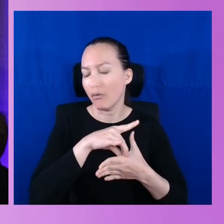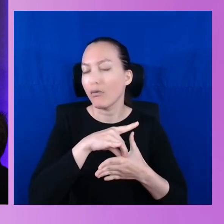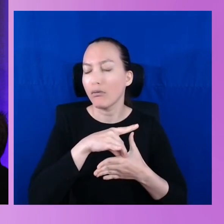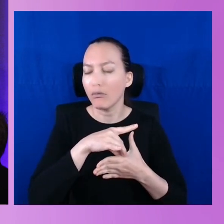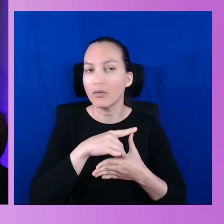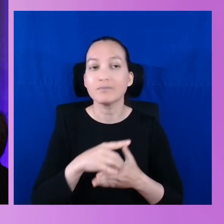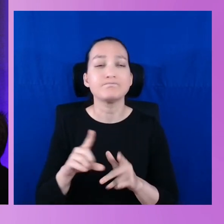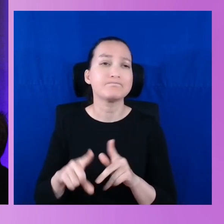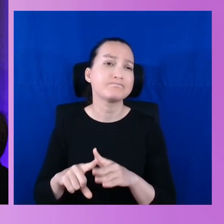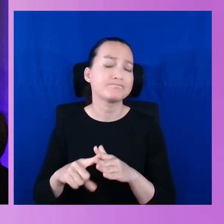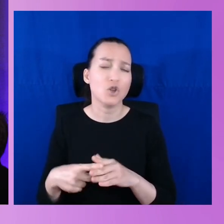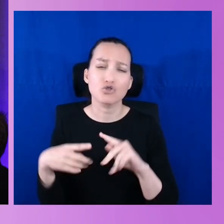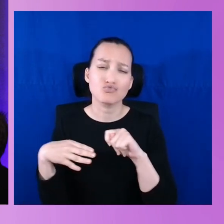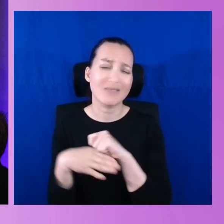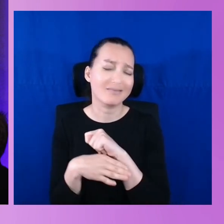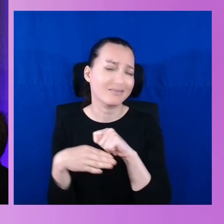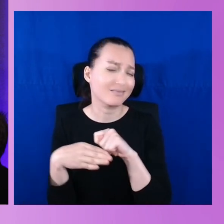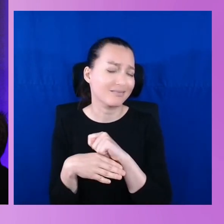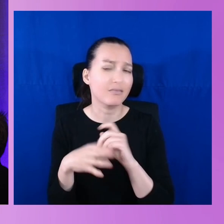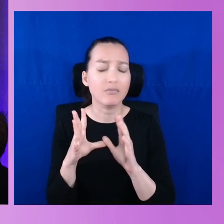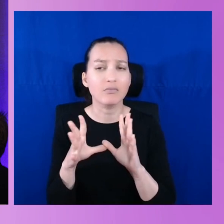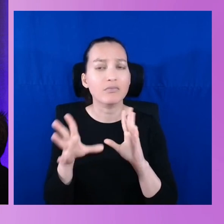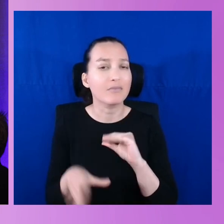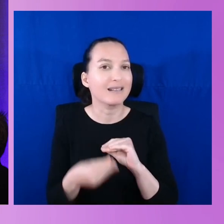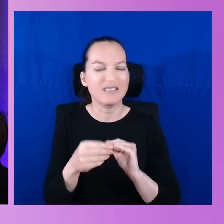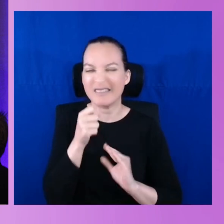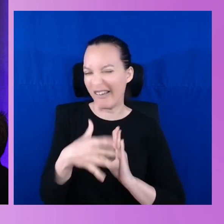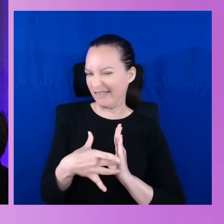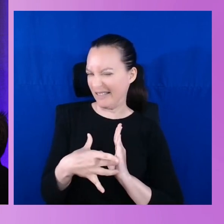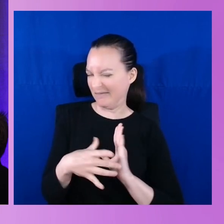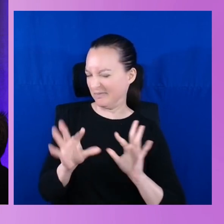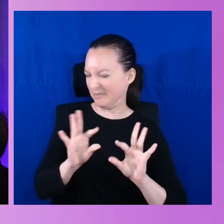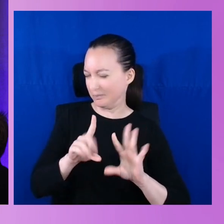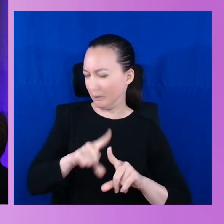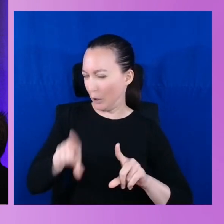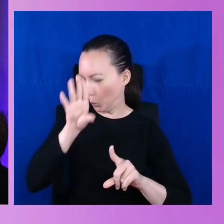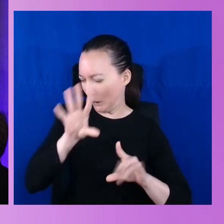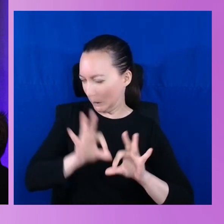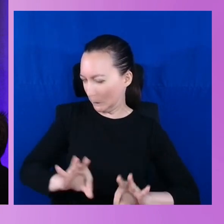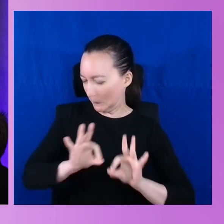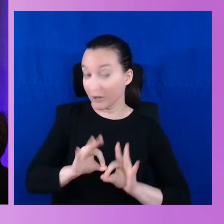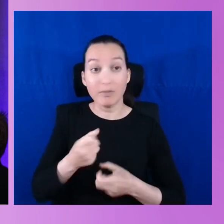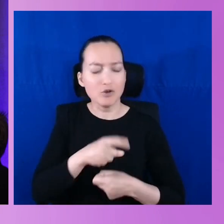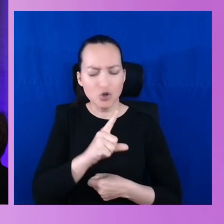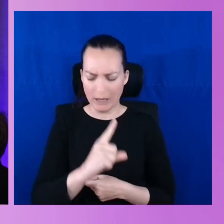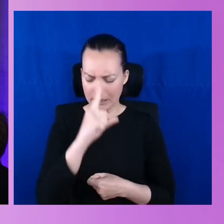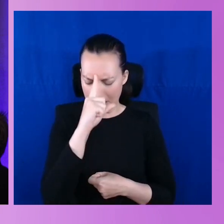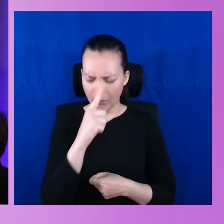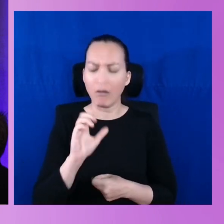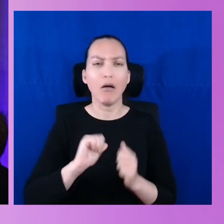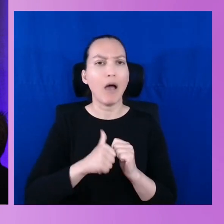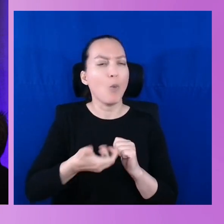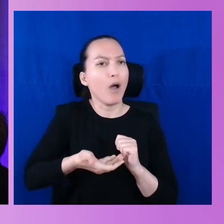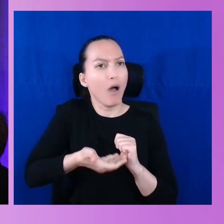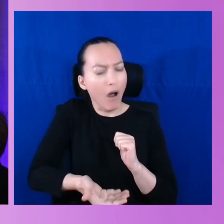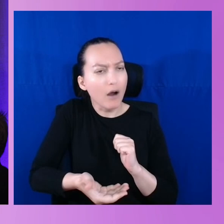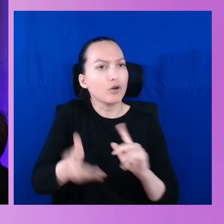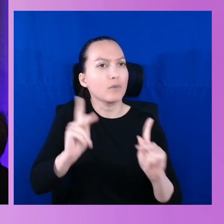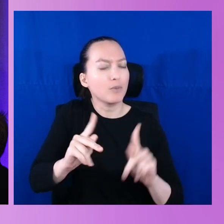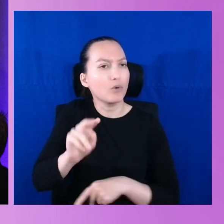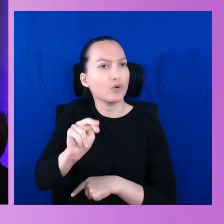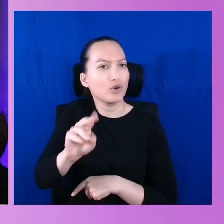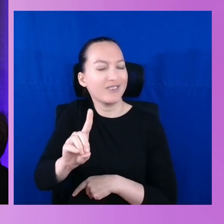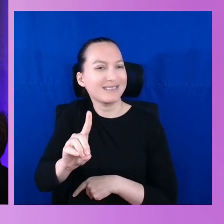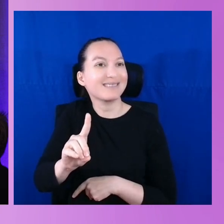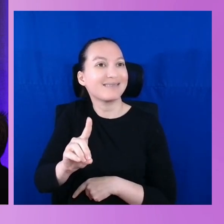training, and I would also add the very non-tech but important thing of making sure that you are thinking about hiring neurodiverse talent and you're opening the